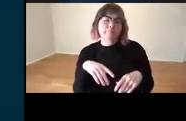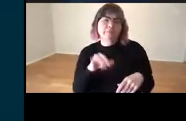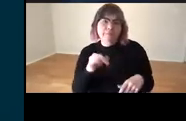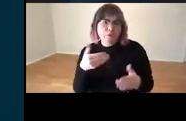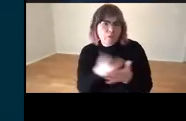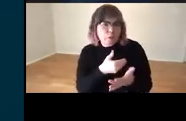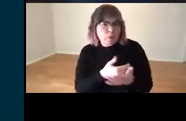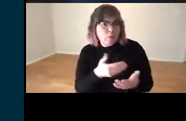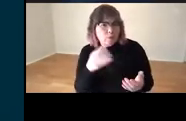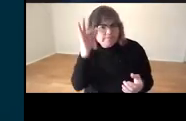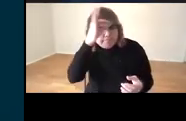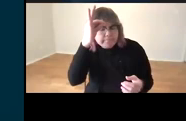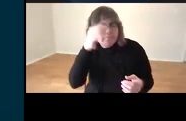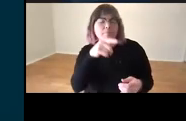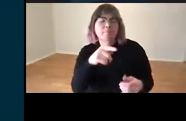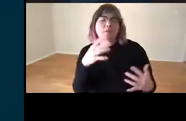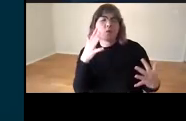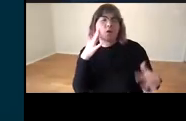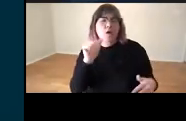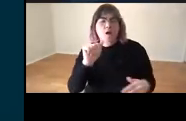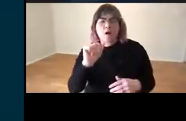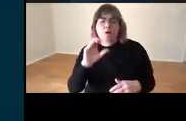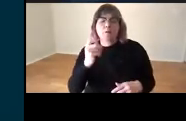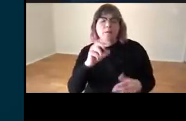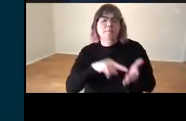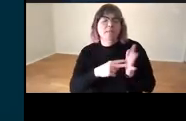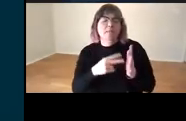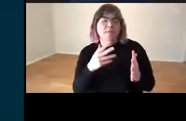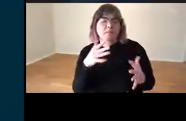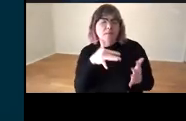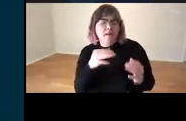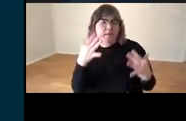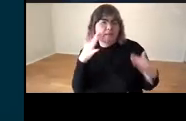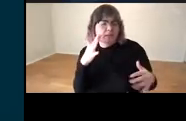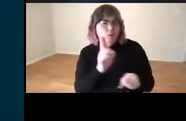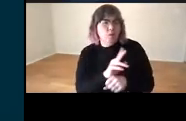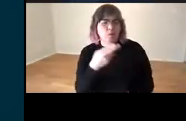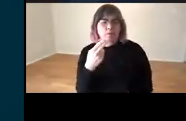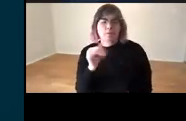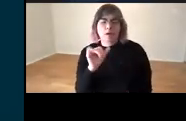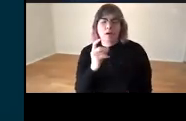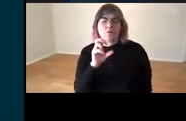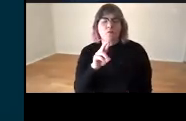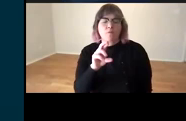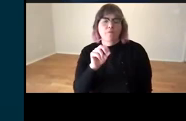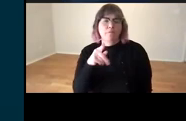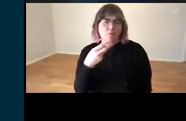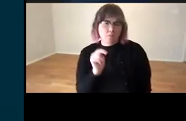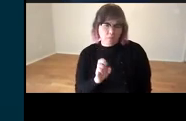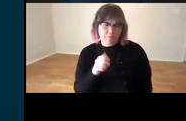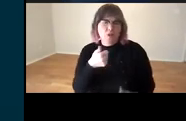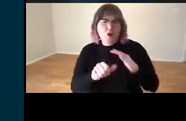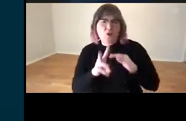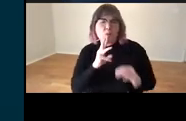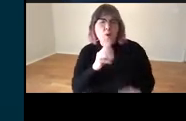work. And so acoustics is the study of sound. And so we use something called a hydrophone or an underwater microphone